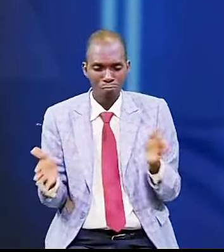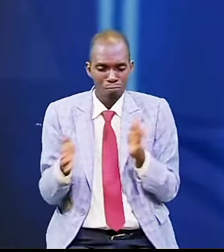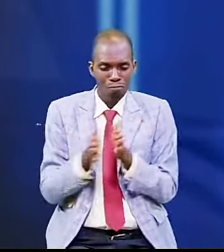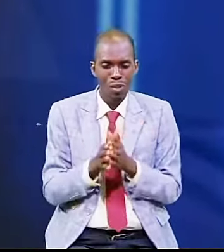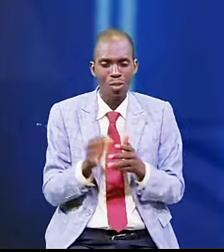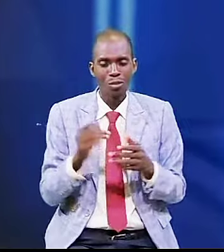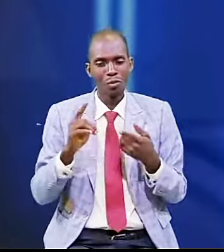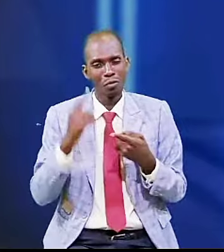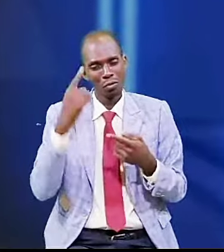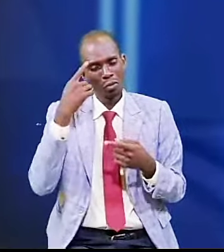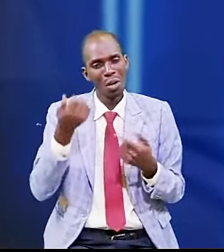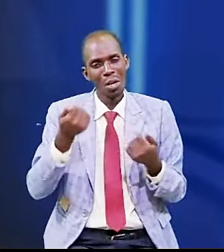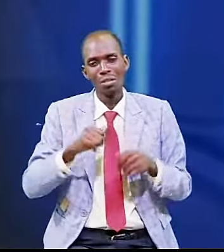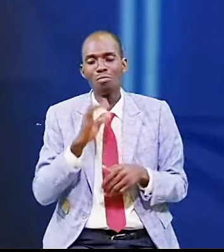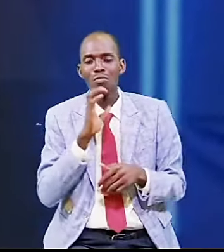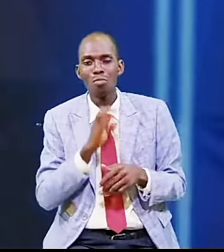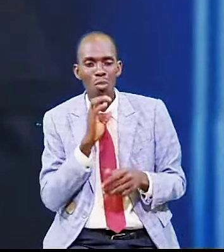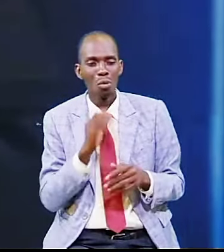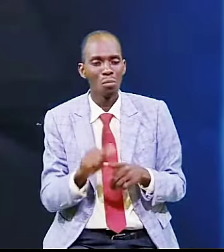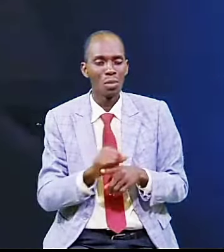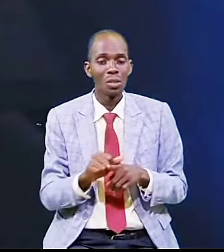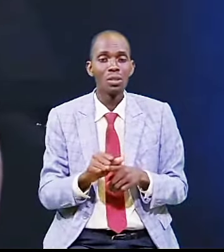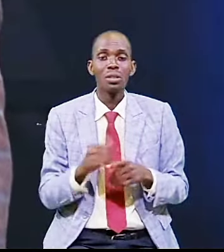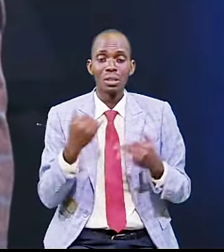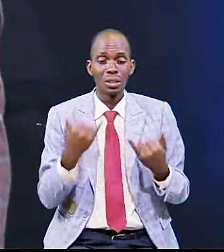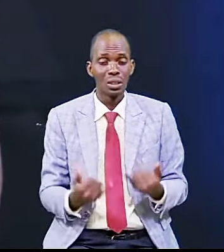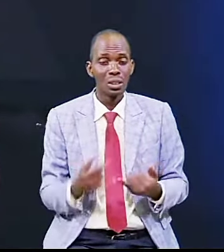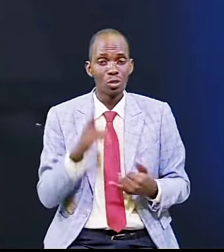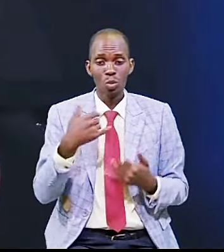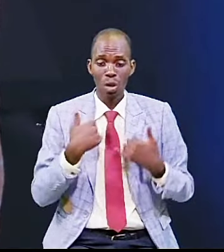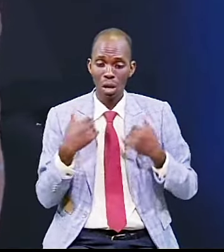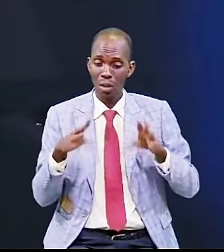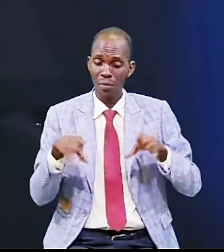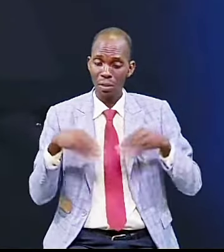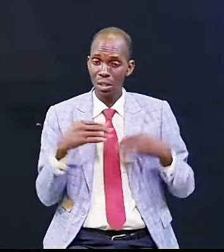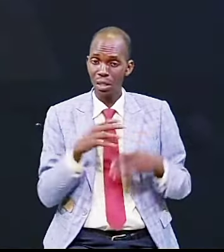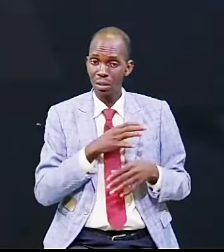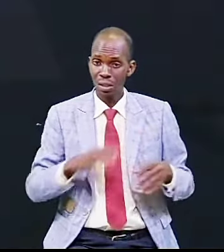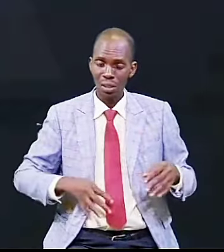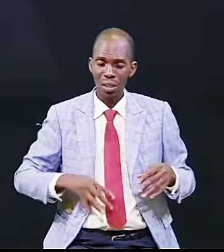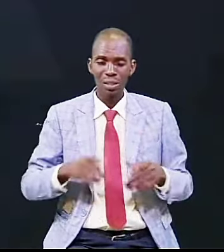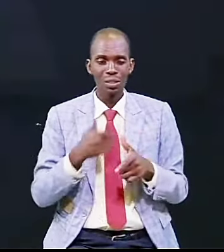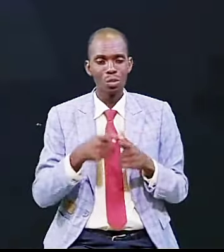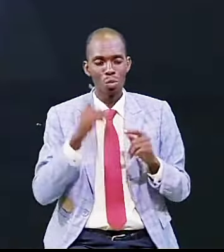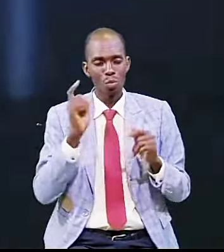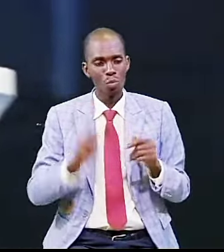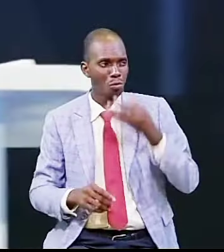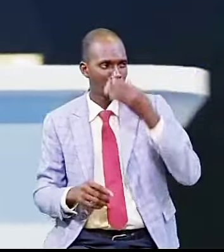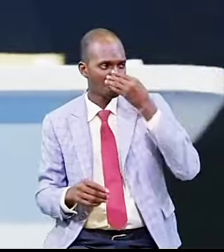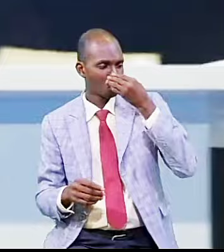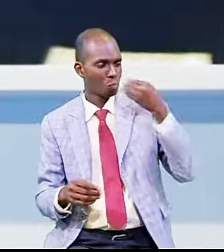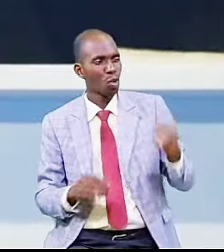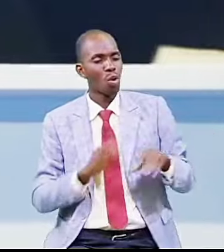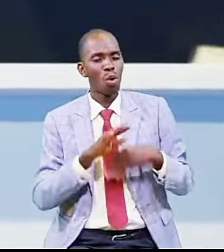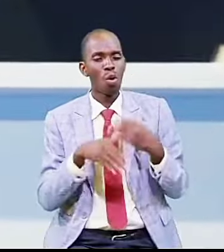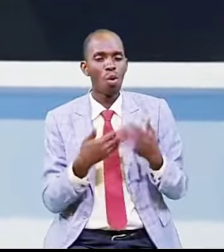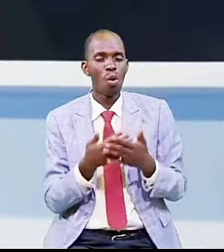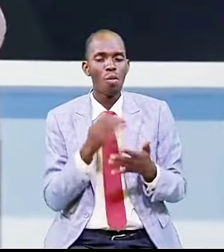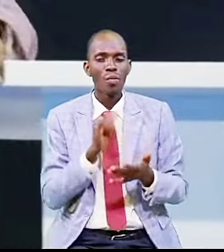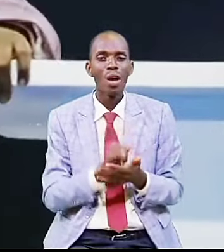makes the difference in your life, all those things, you abandon them and you come